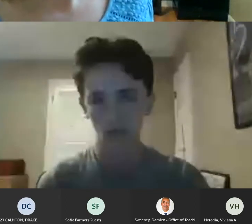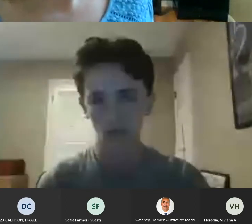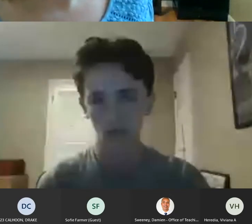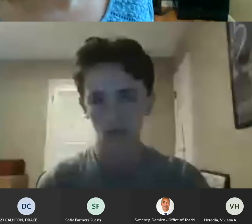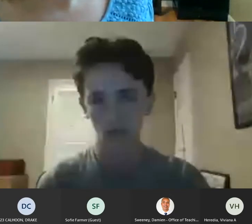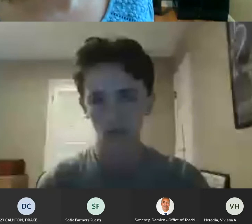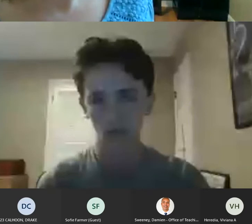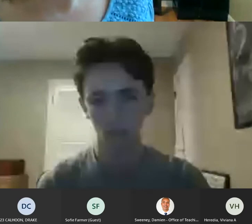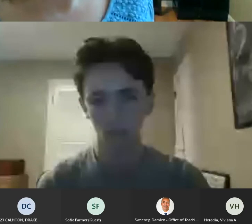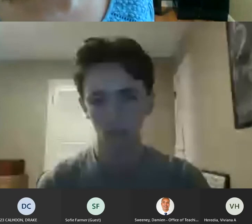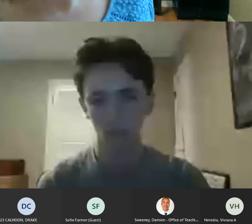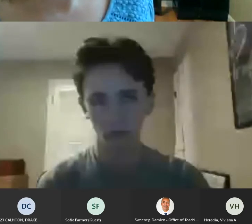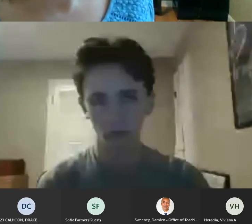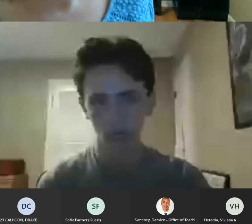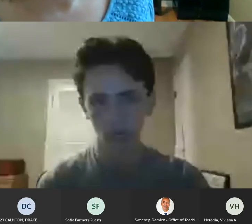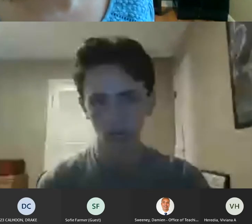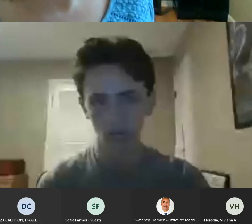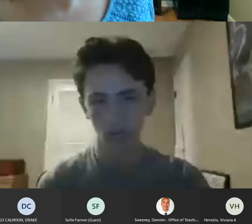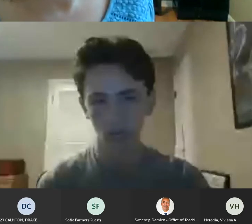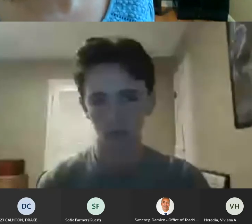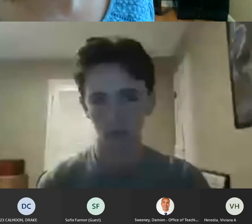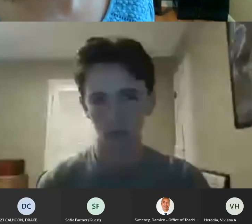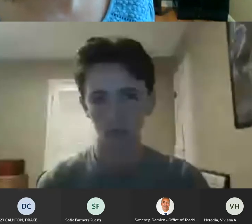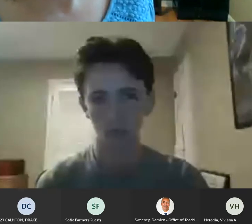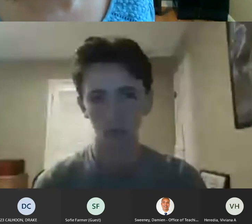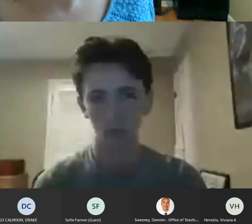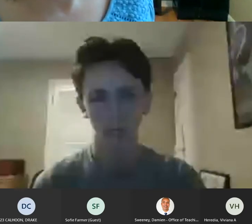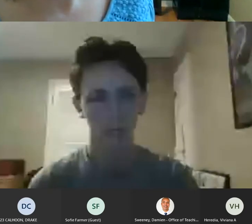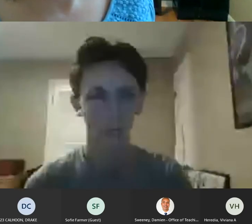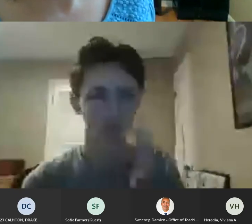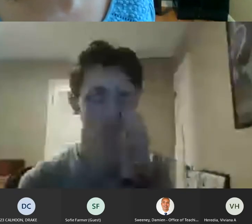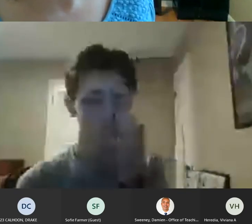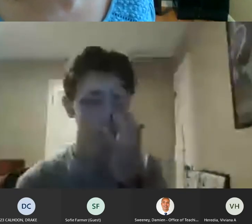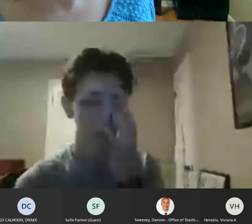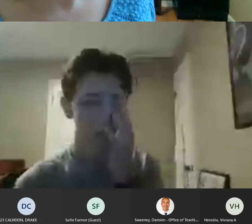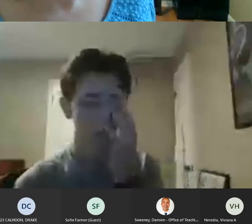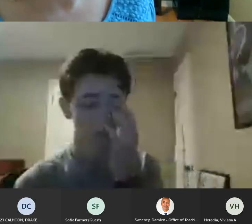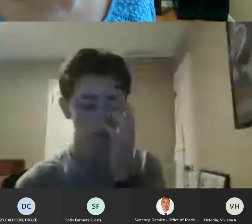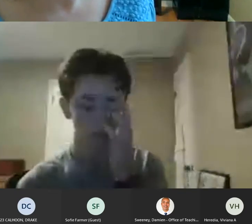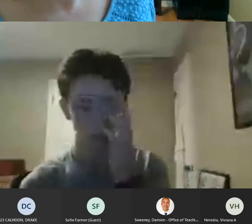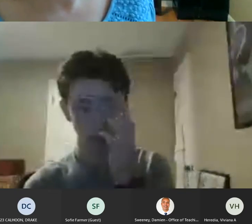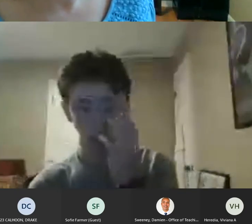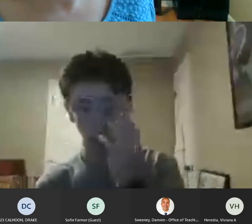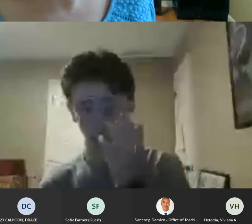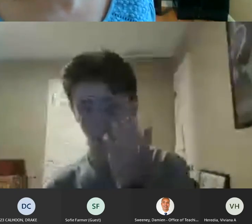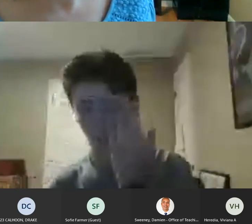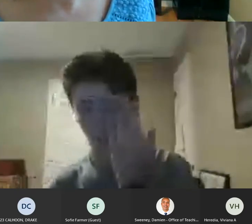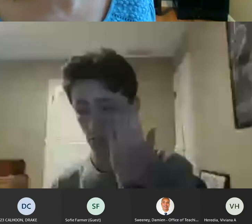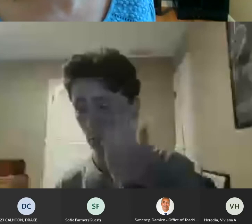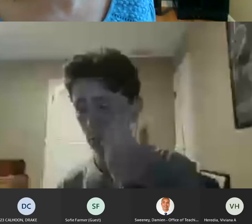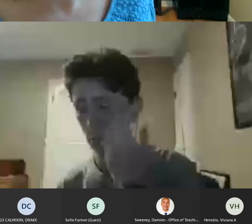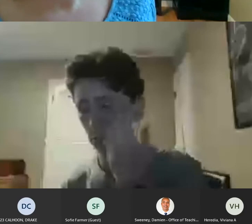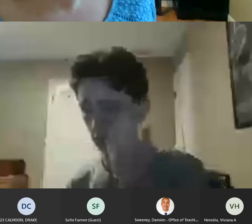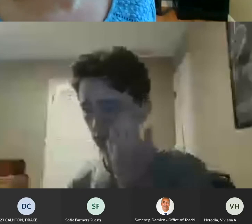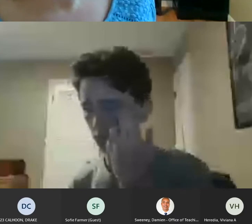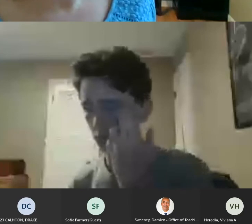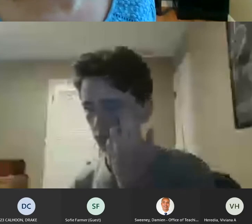all, we have a few minutes left, if you all want some closing comments, does anybody want to raise their hand with some last minute